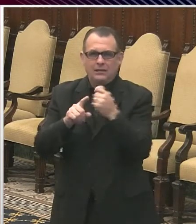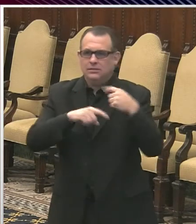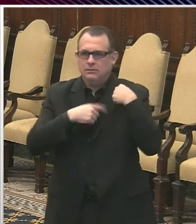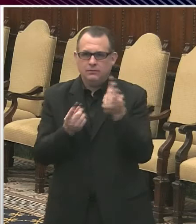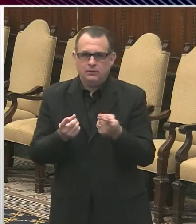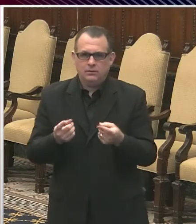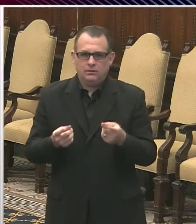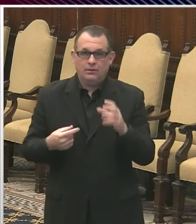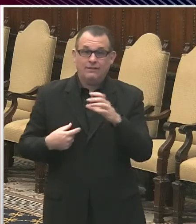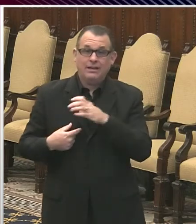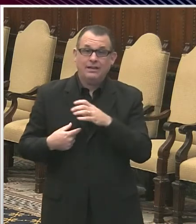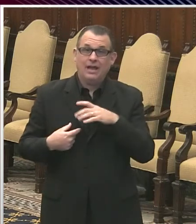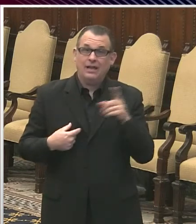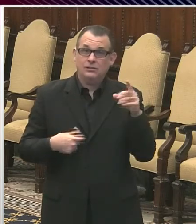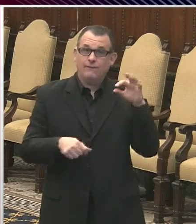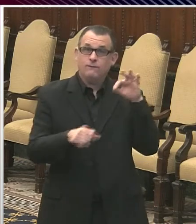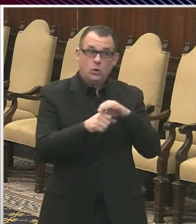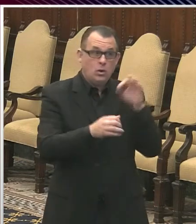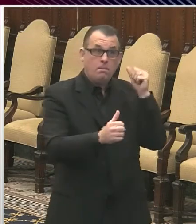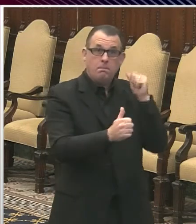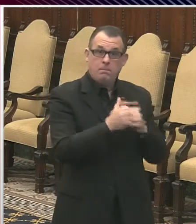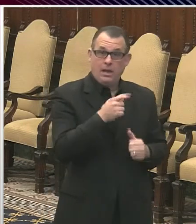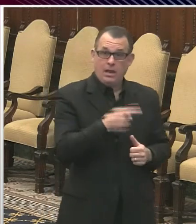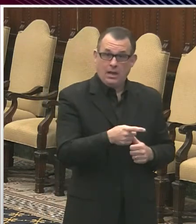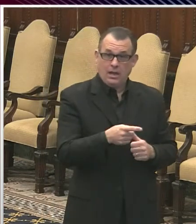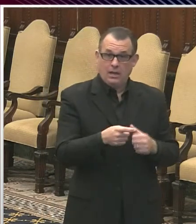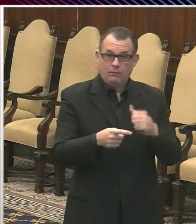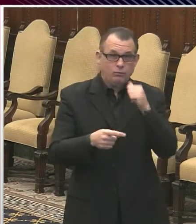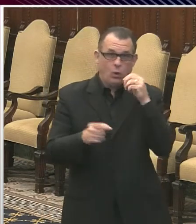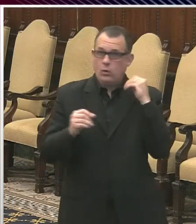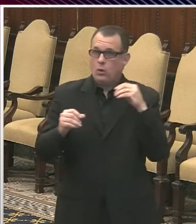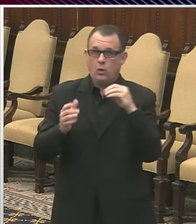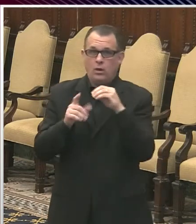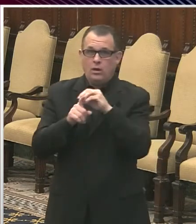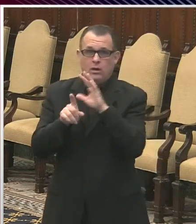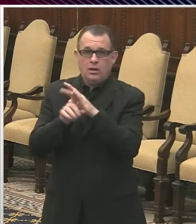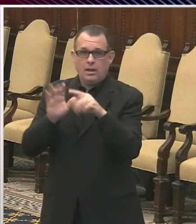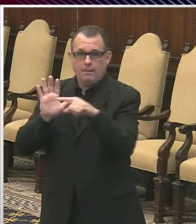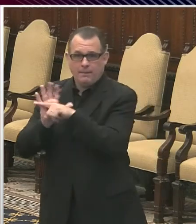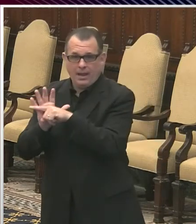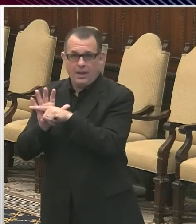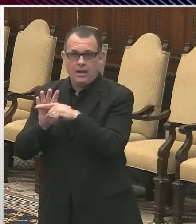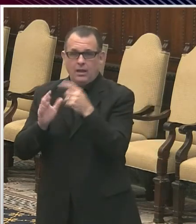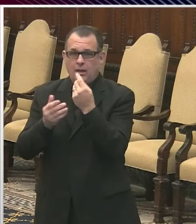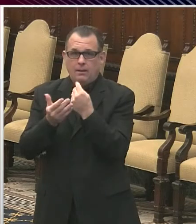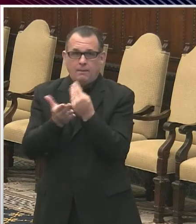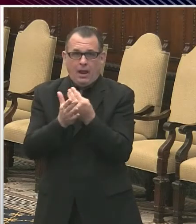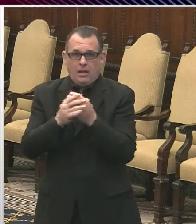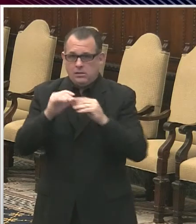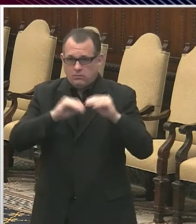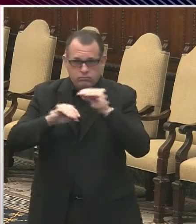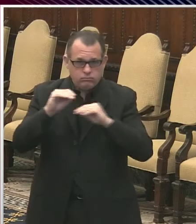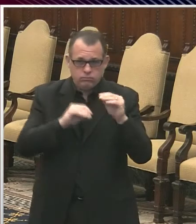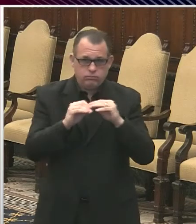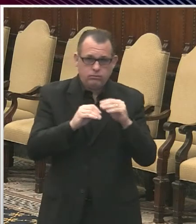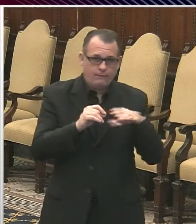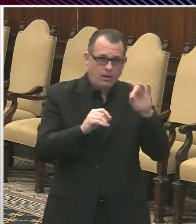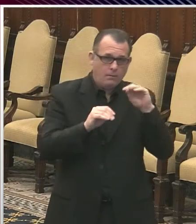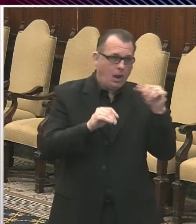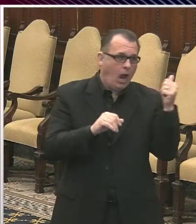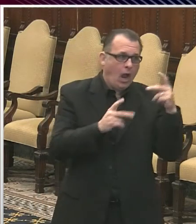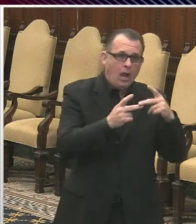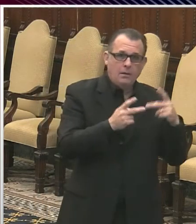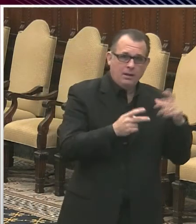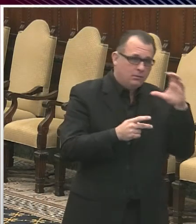that budget, there won't be a shortfall. If council rearranges the budget and finds revenue somewhere else,